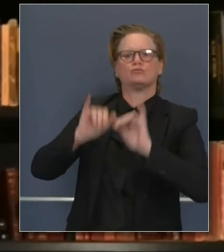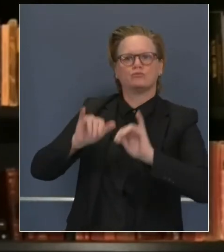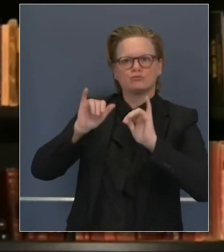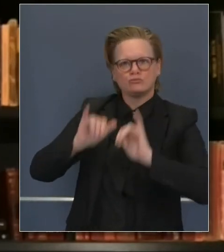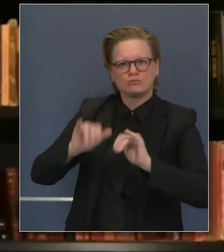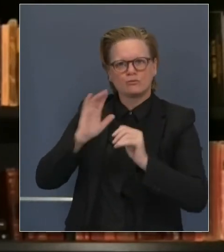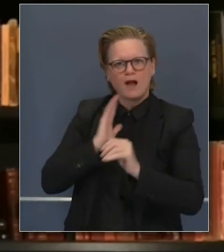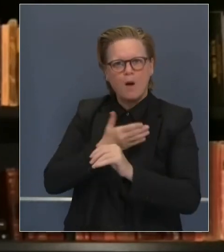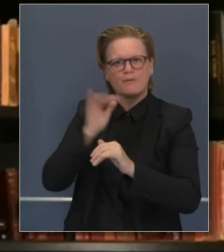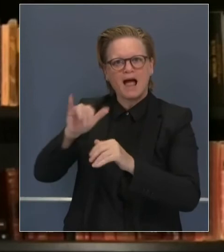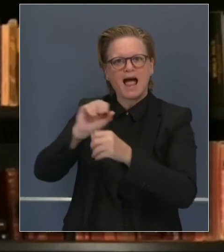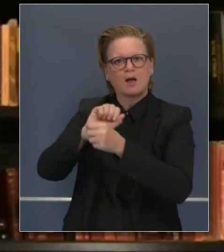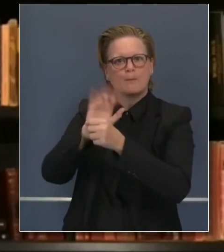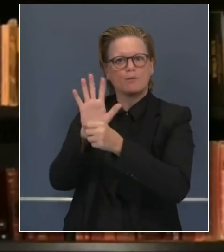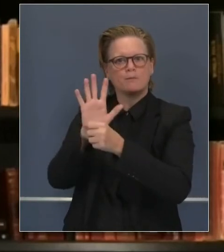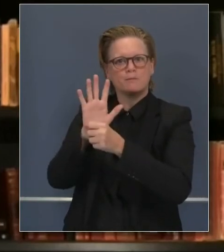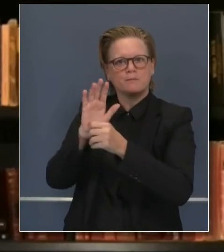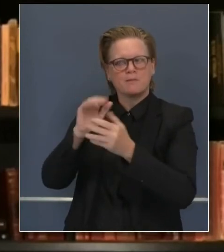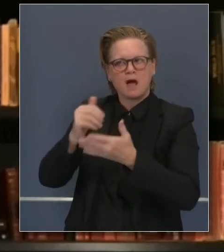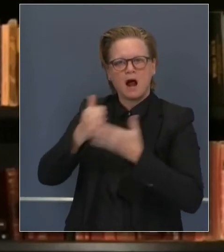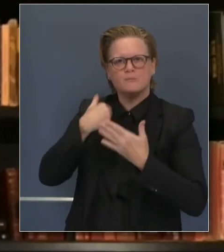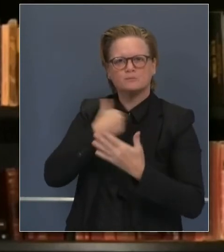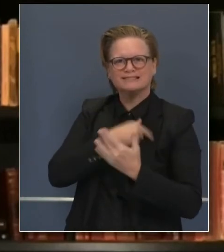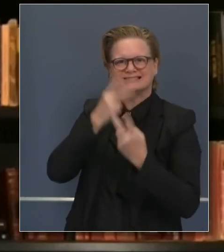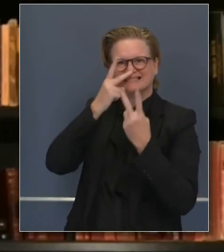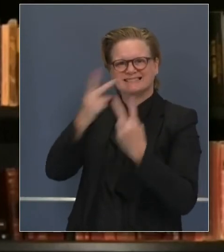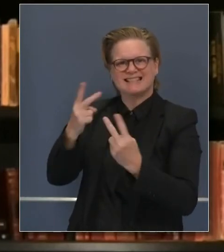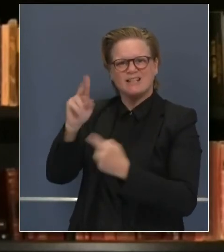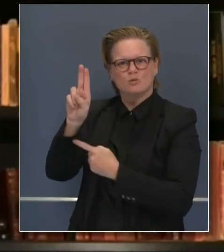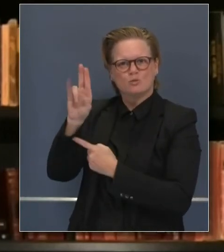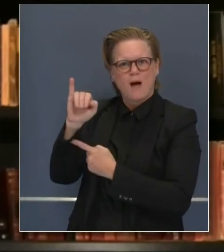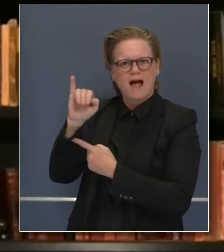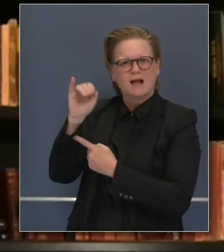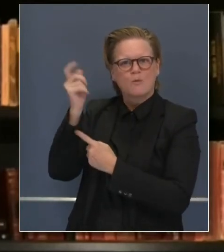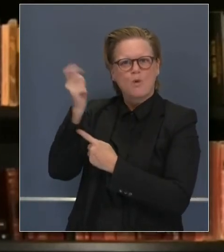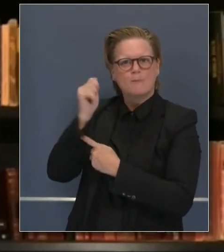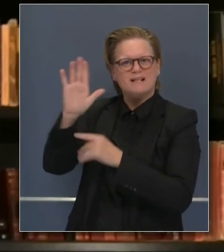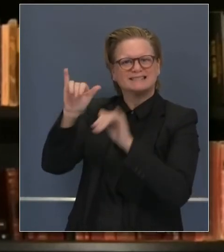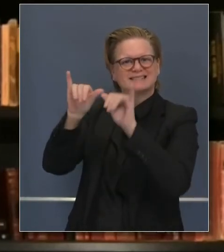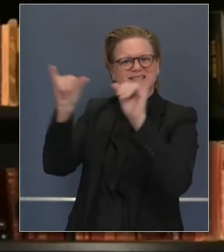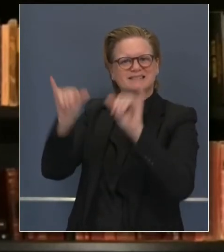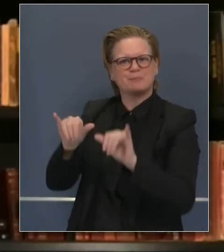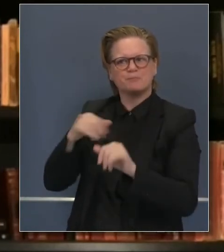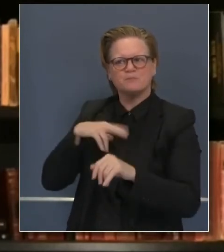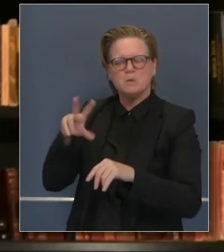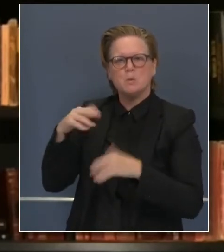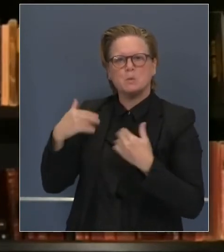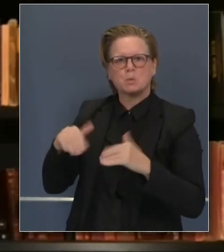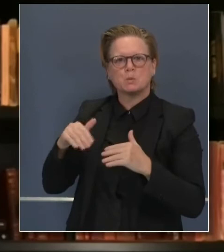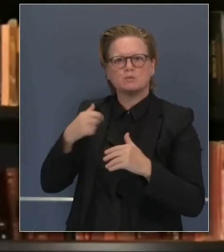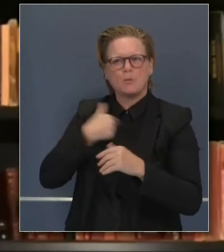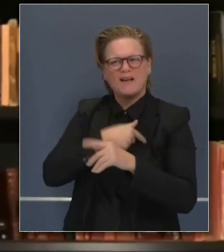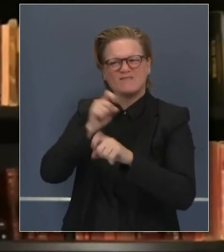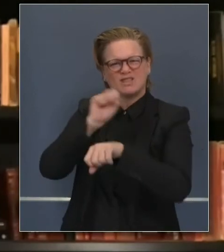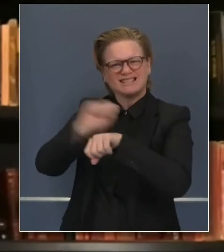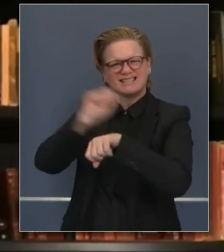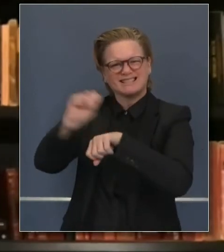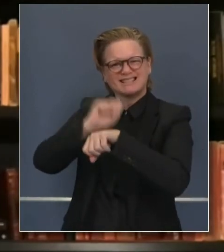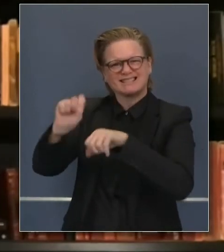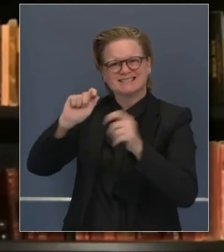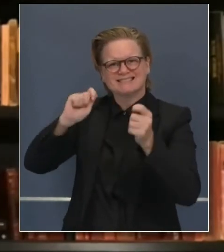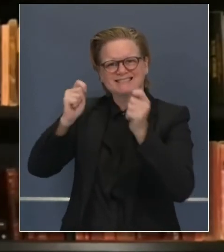And on a medium term strategy, we'll continue to improve upon the ID.me system. We'll also improve upon the